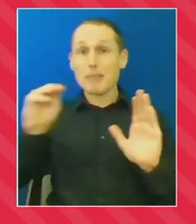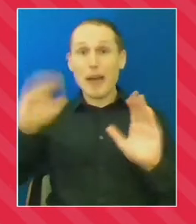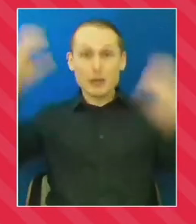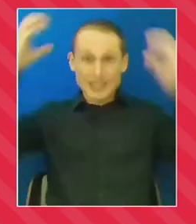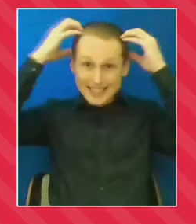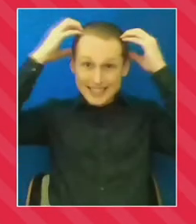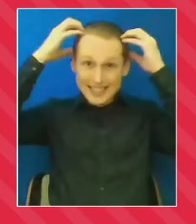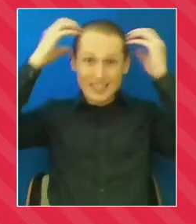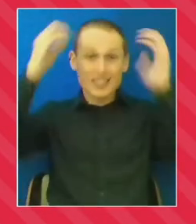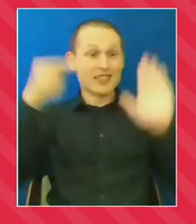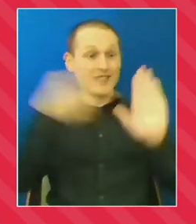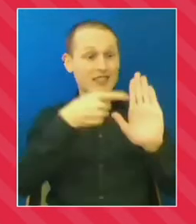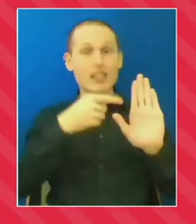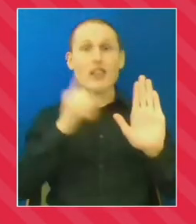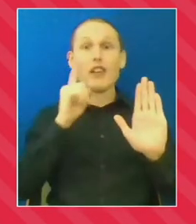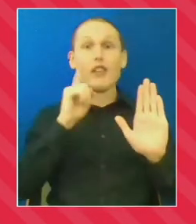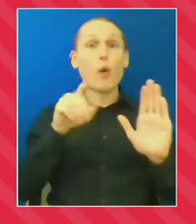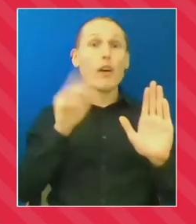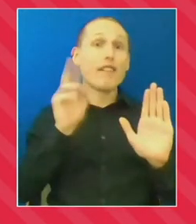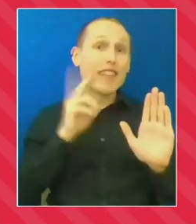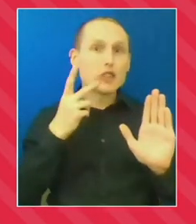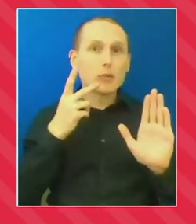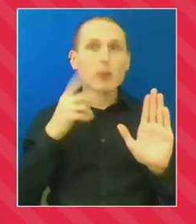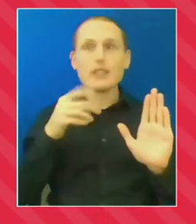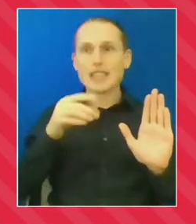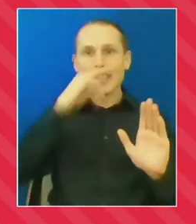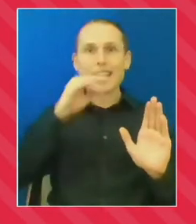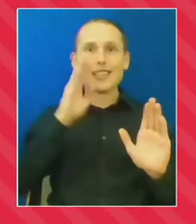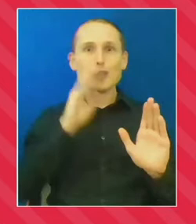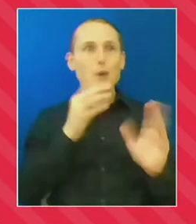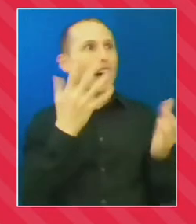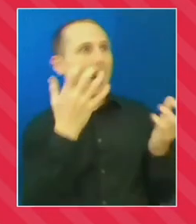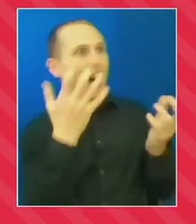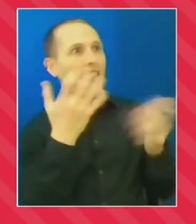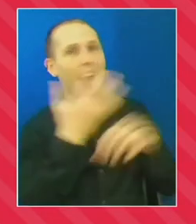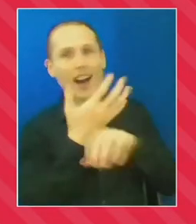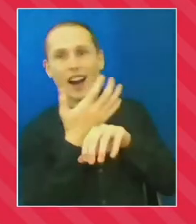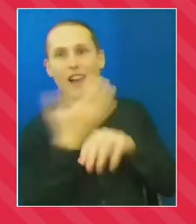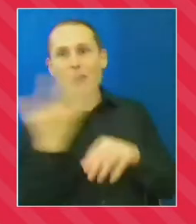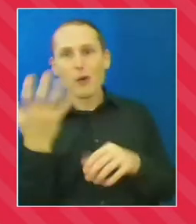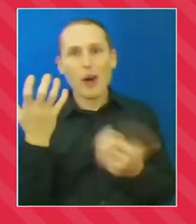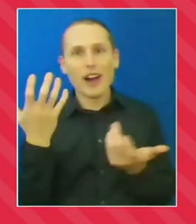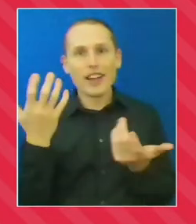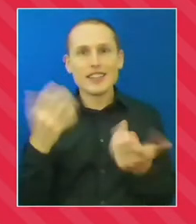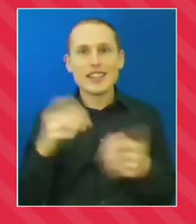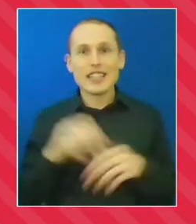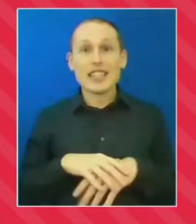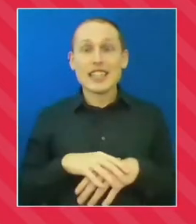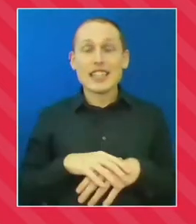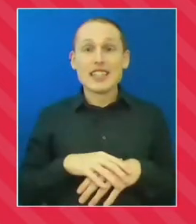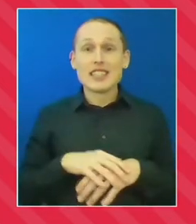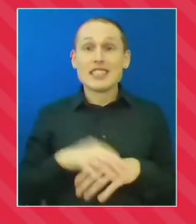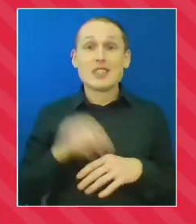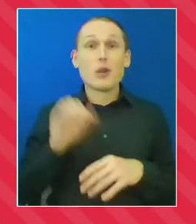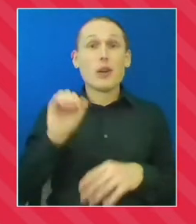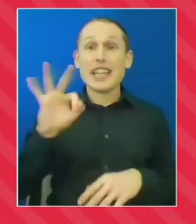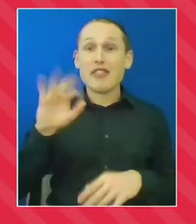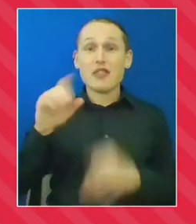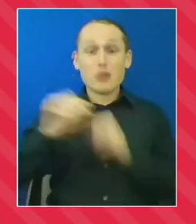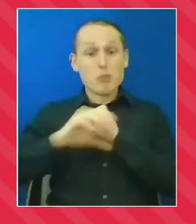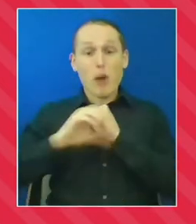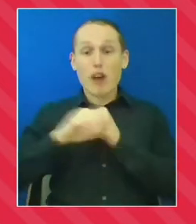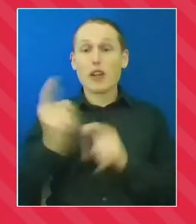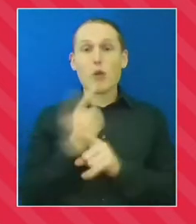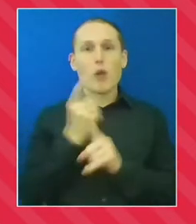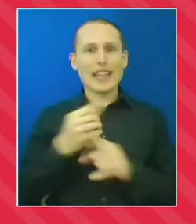If carrots could only have a marketing team around them, young people would, you know, sing the song of eating